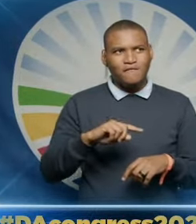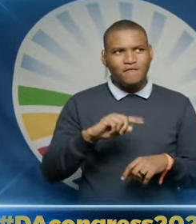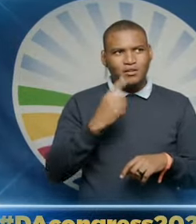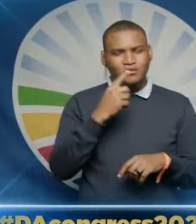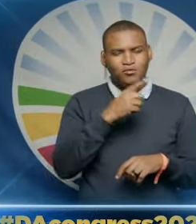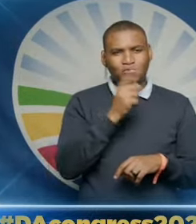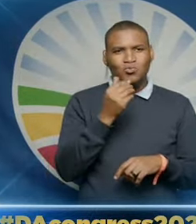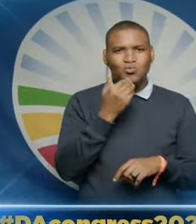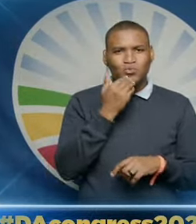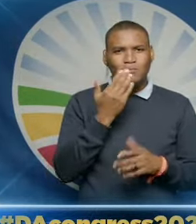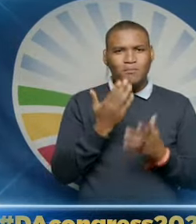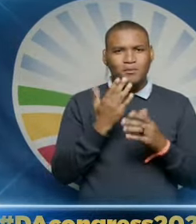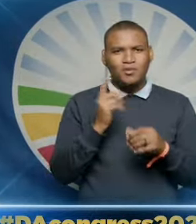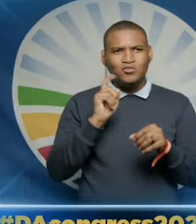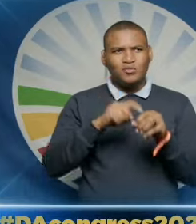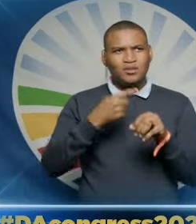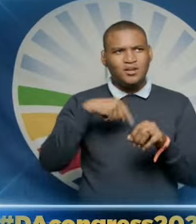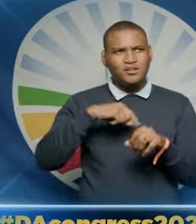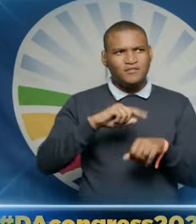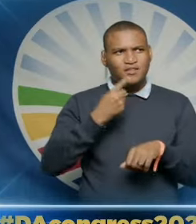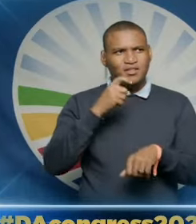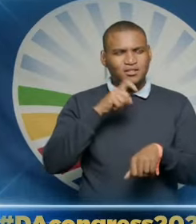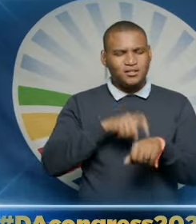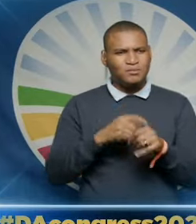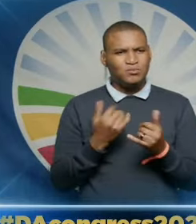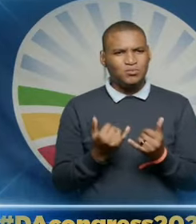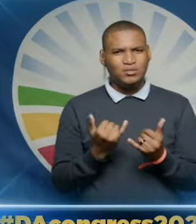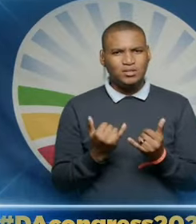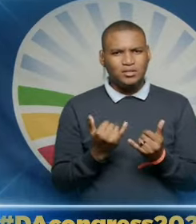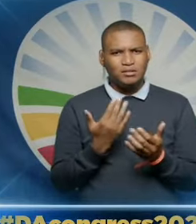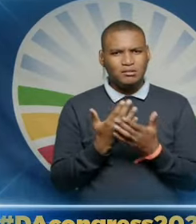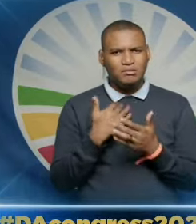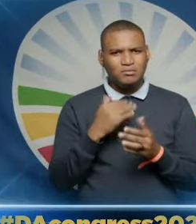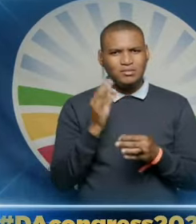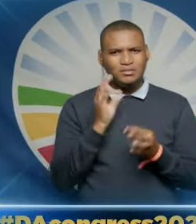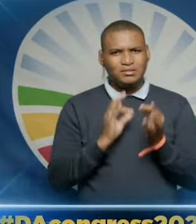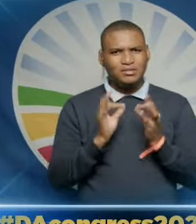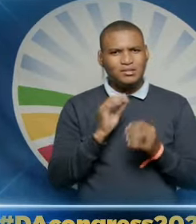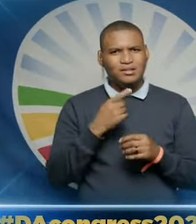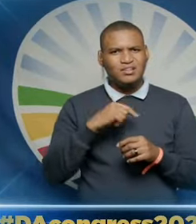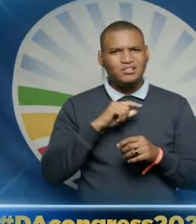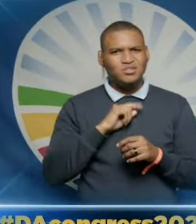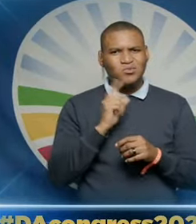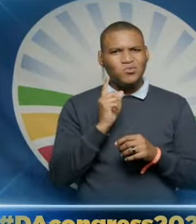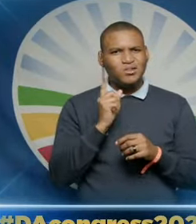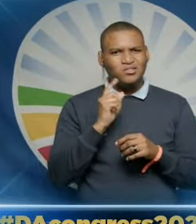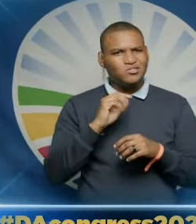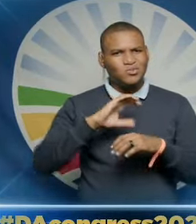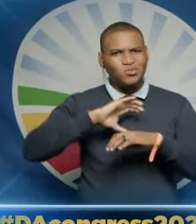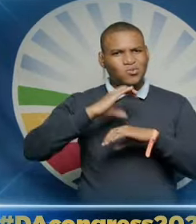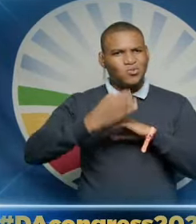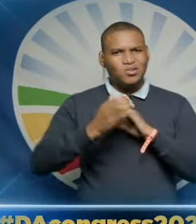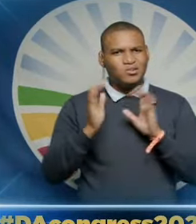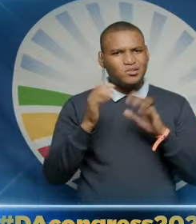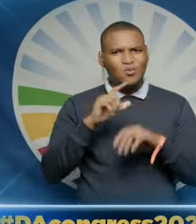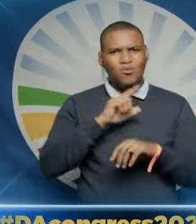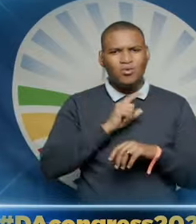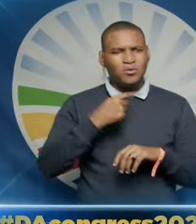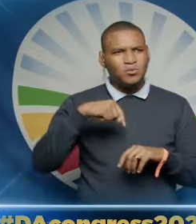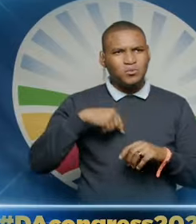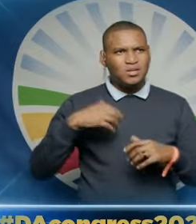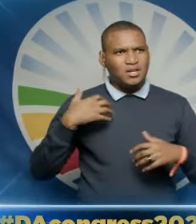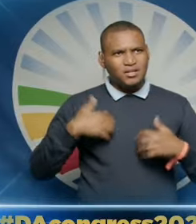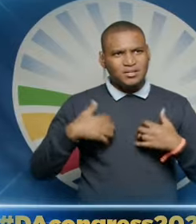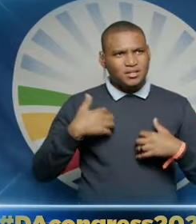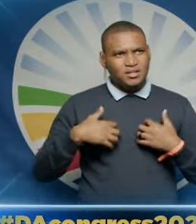For those that may be joining us for the first time today, can you tell us what is Congress and why are we so excited